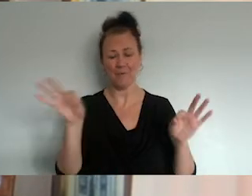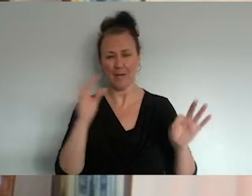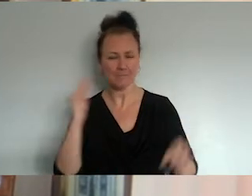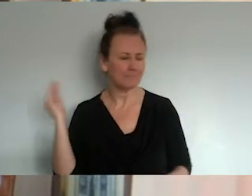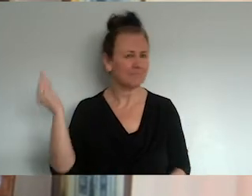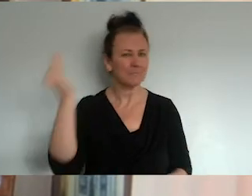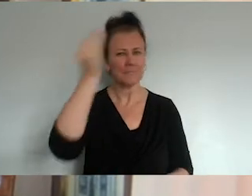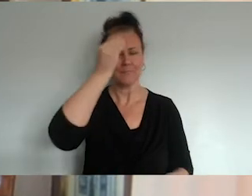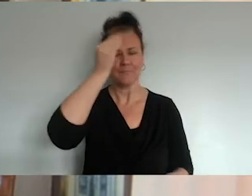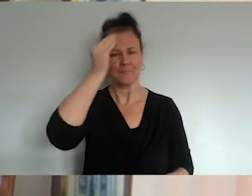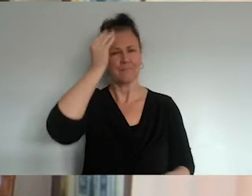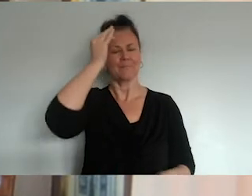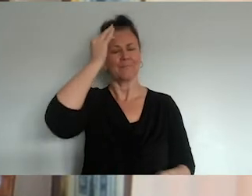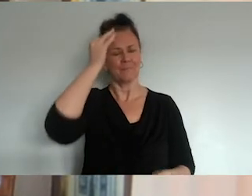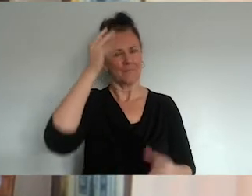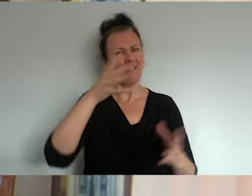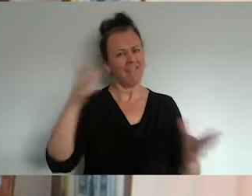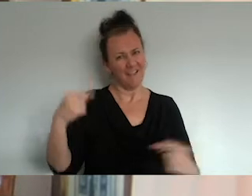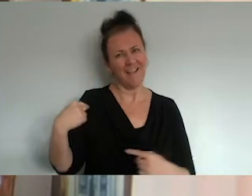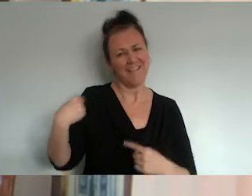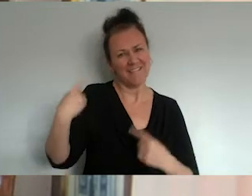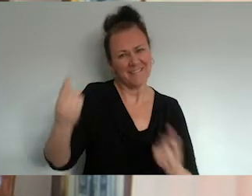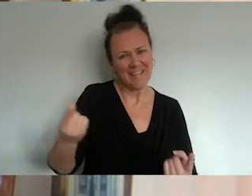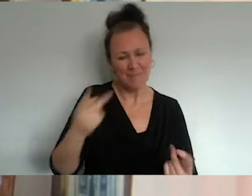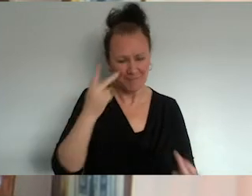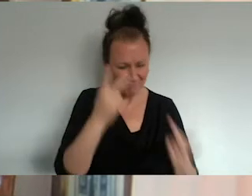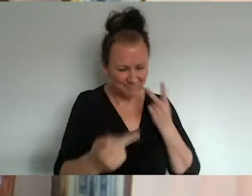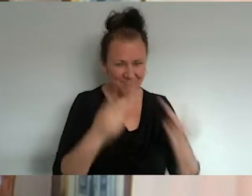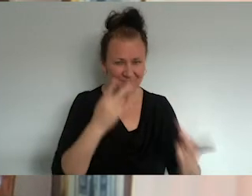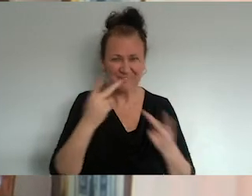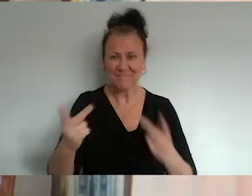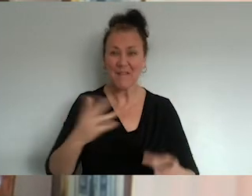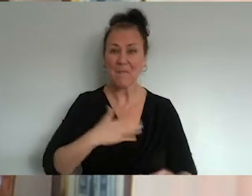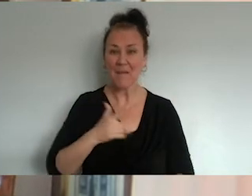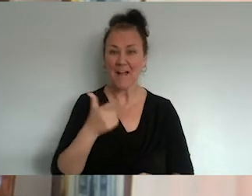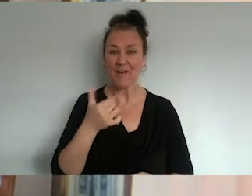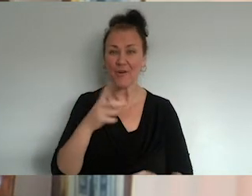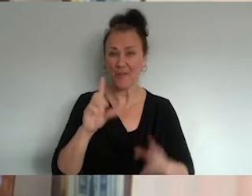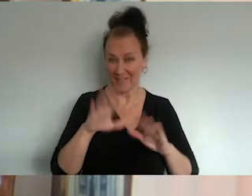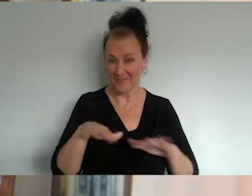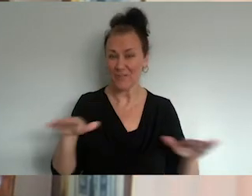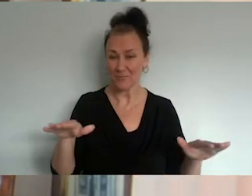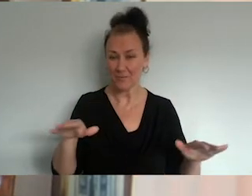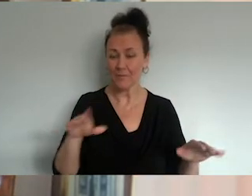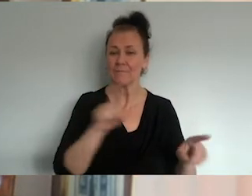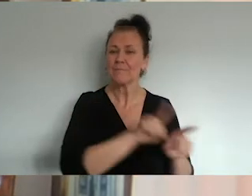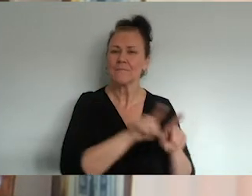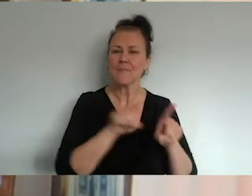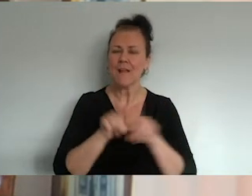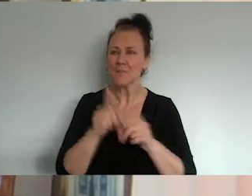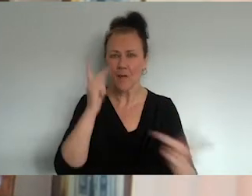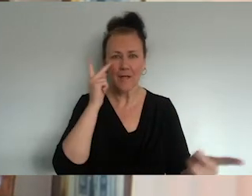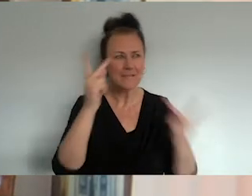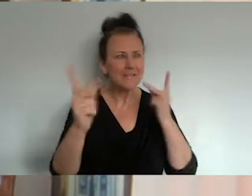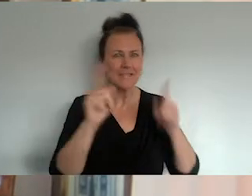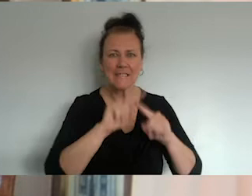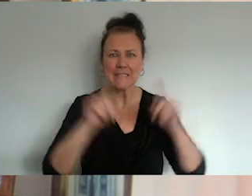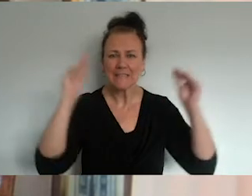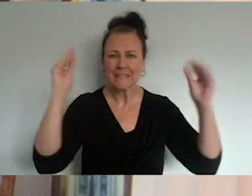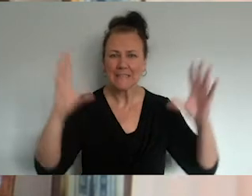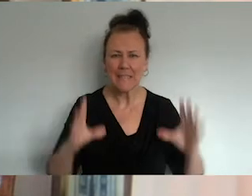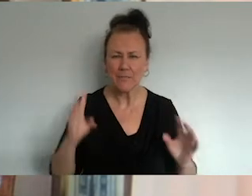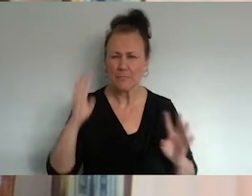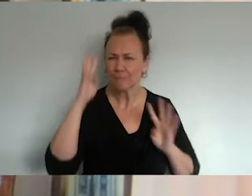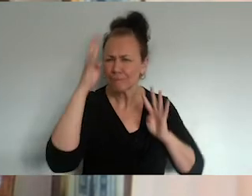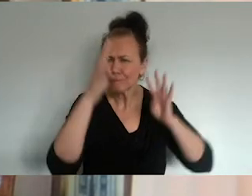only because of my wonderful grandchildren, but over these last months, I've been inspired by all of the